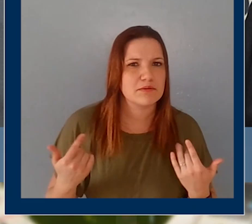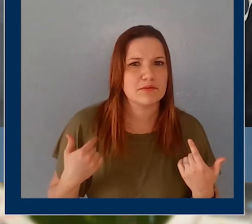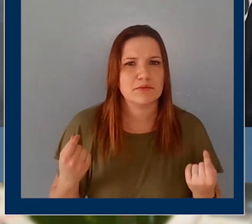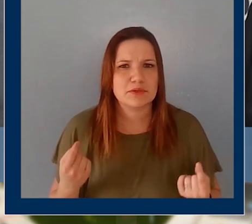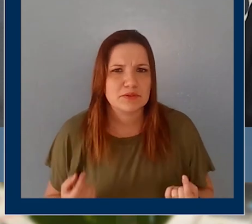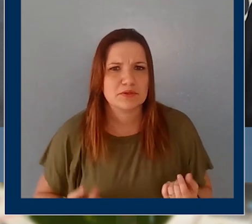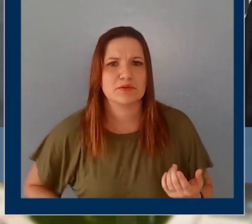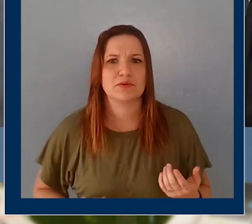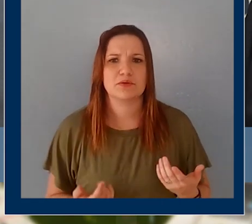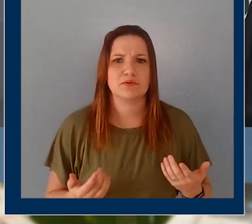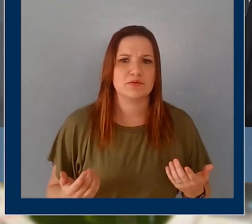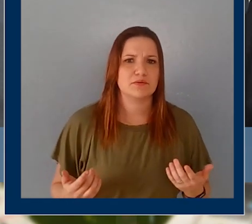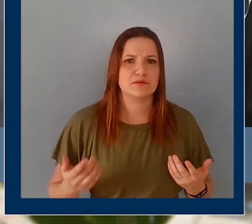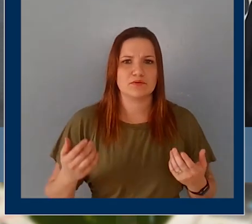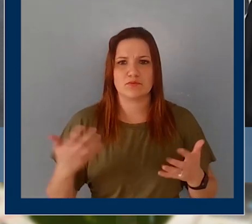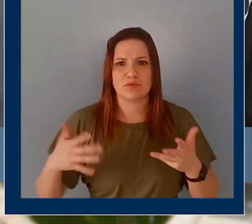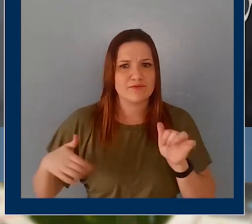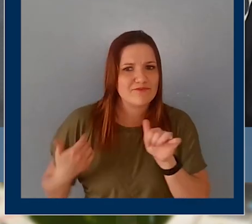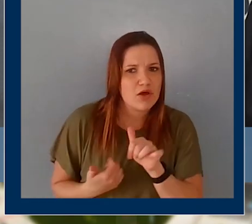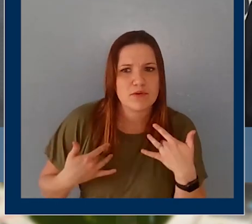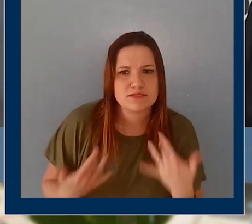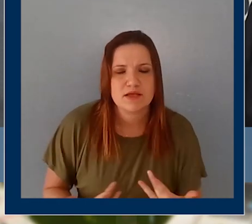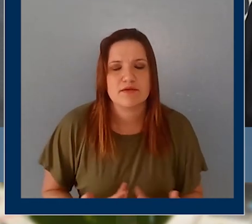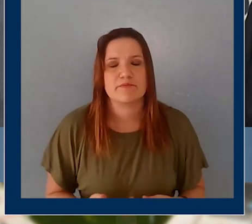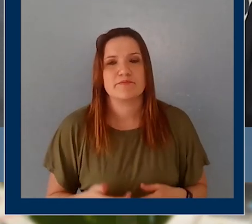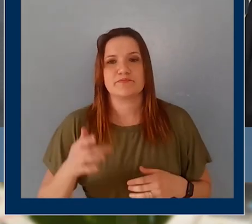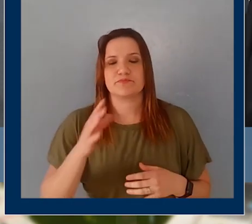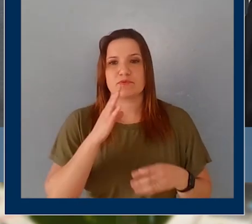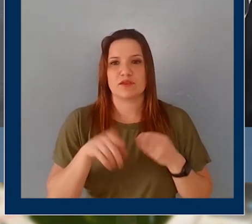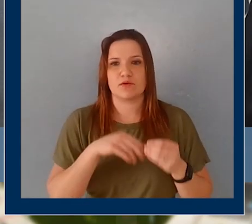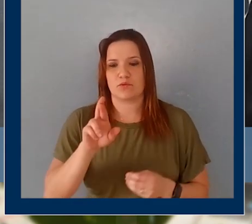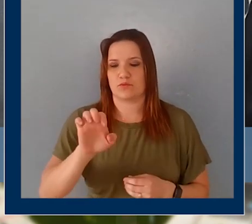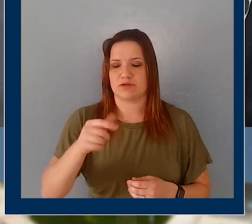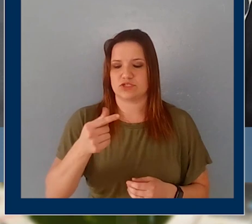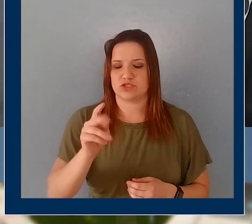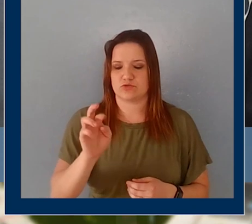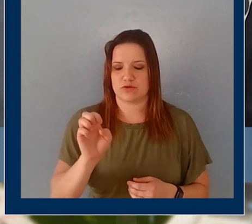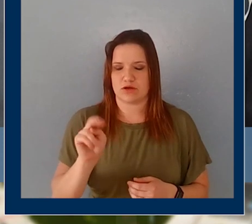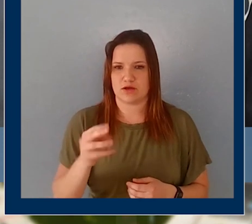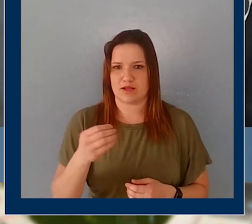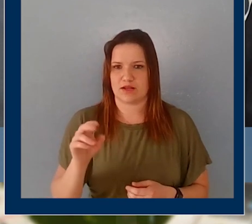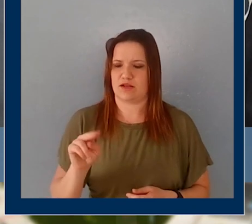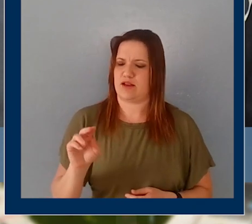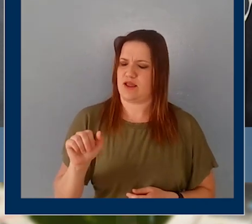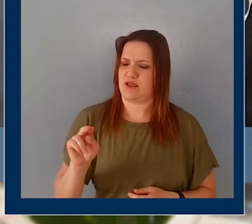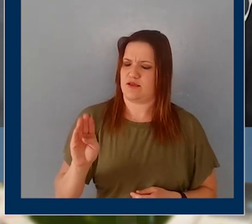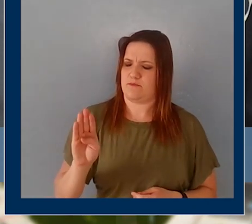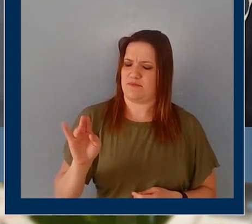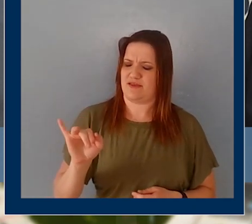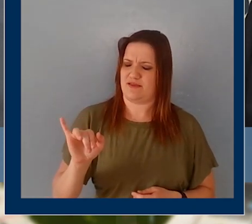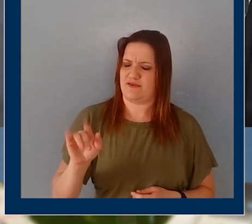those. You infuse them in our infusion center for about an hour, and that's for COVID